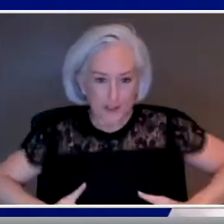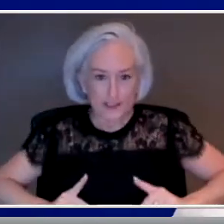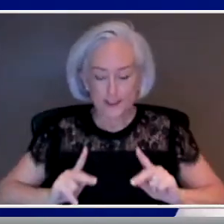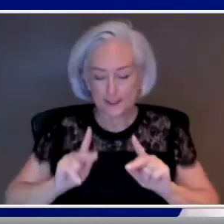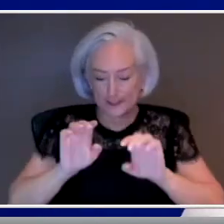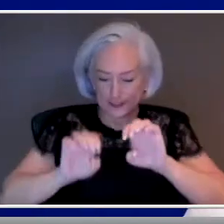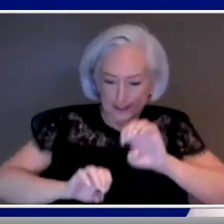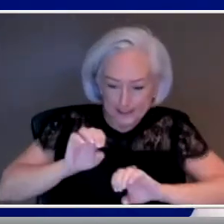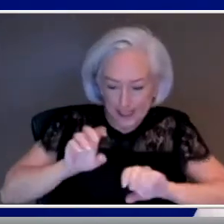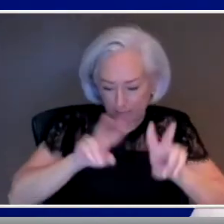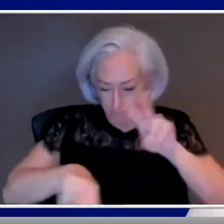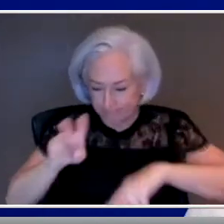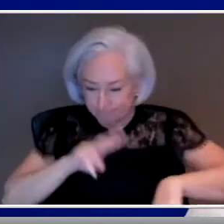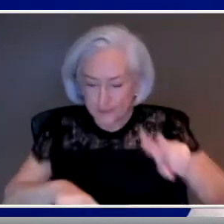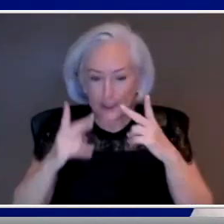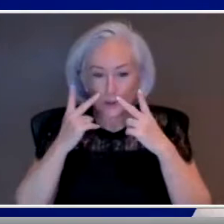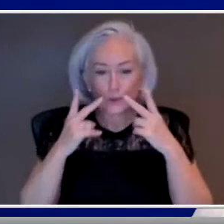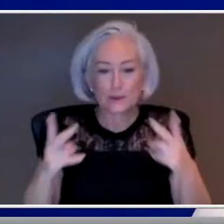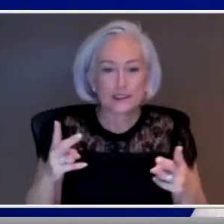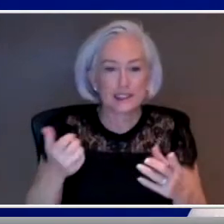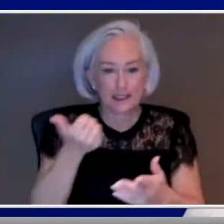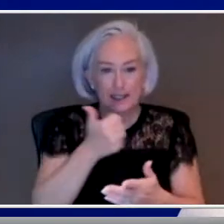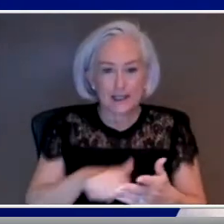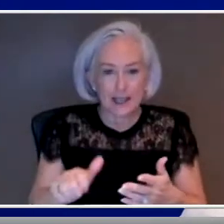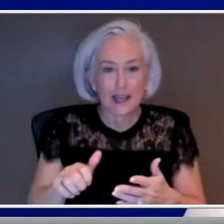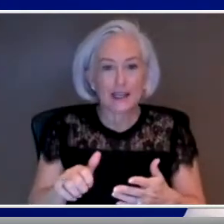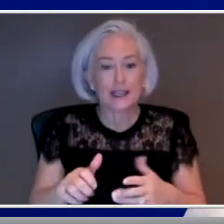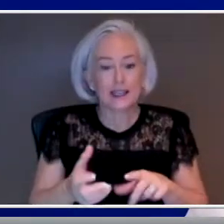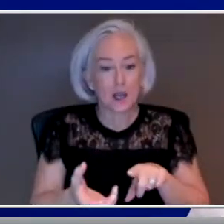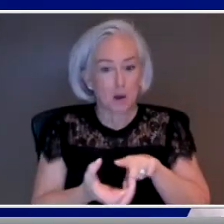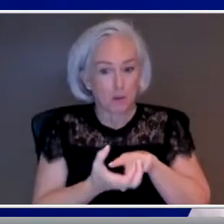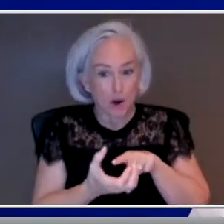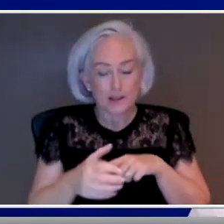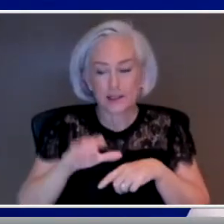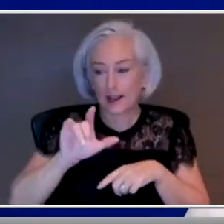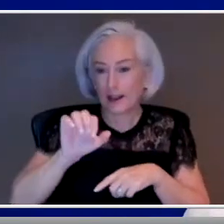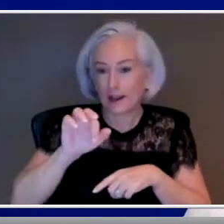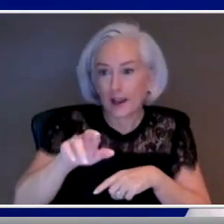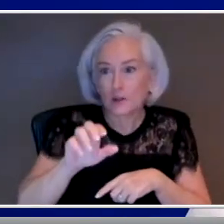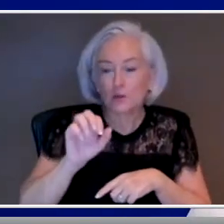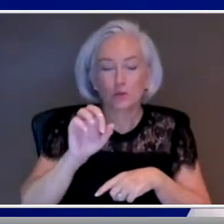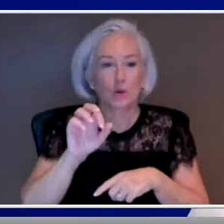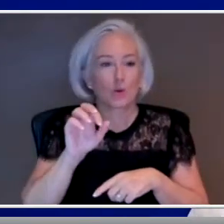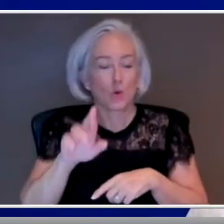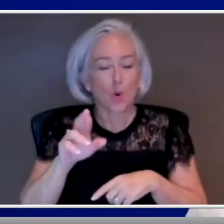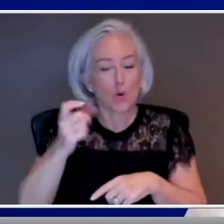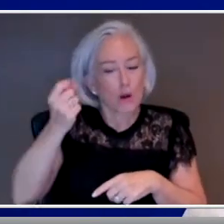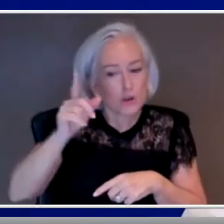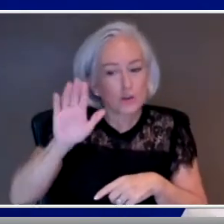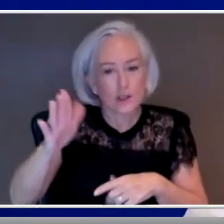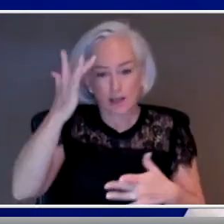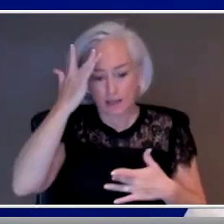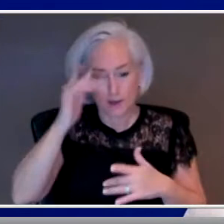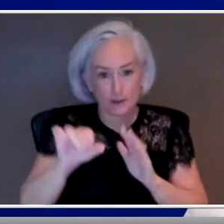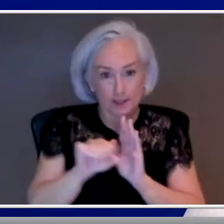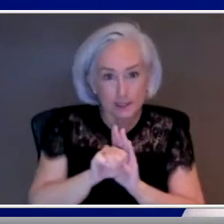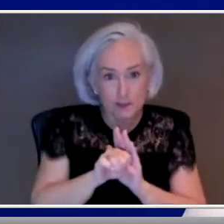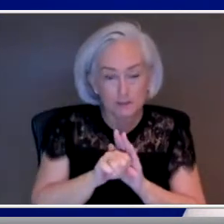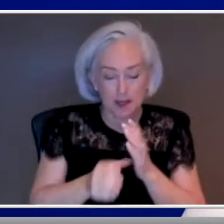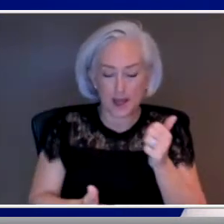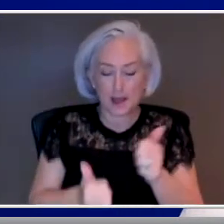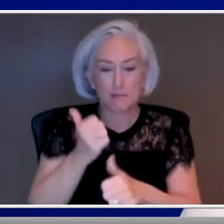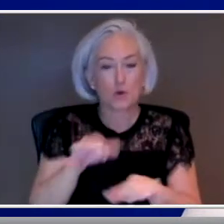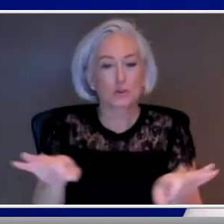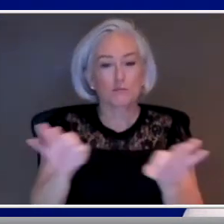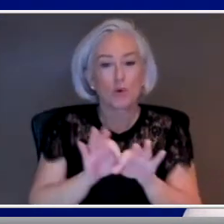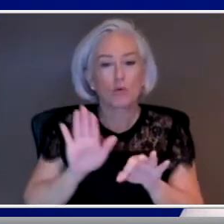for appropriate malignancies such as prostate cancer, and make sure you're understanding the patient's symptoms and, most importantly, their goals. And I